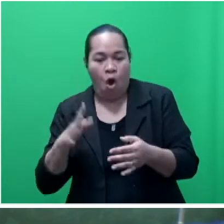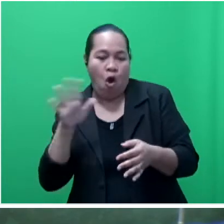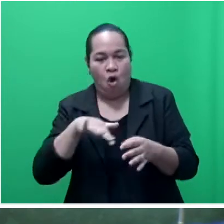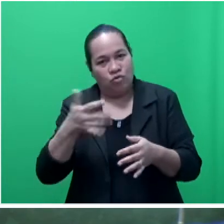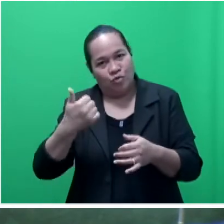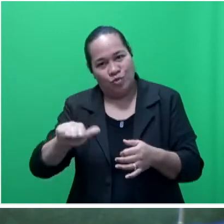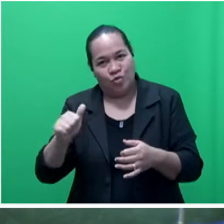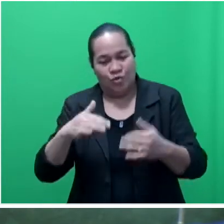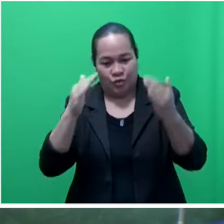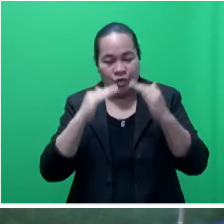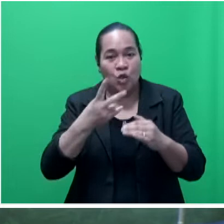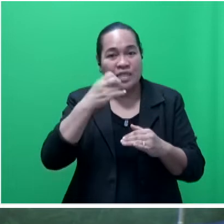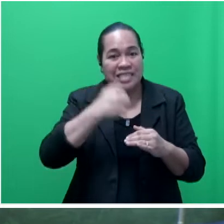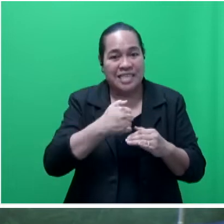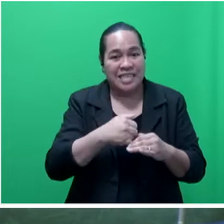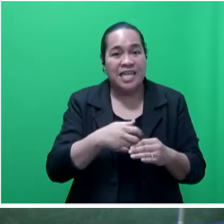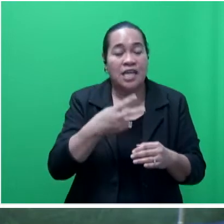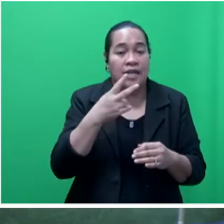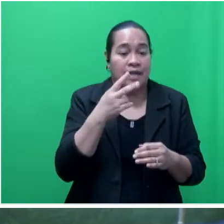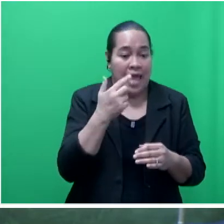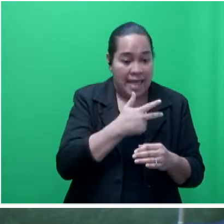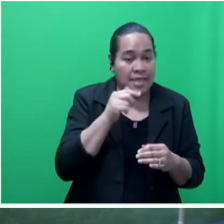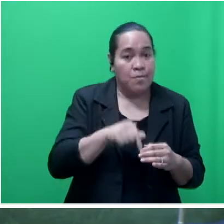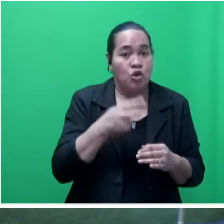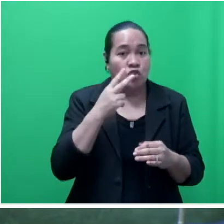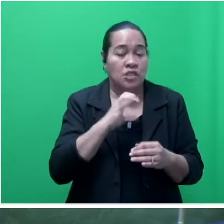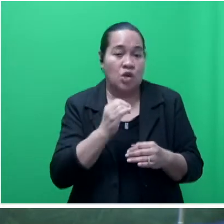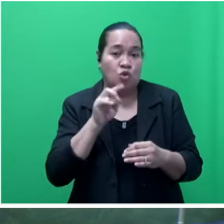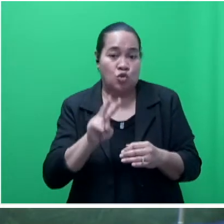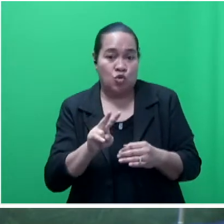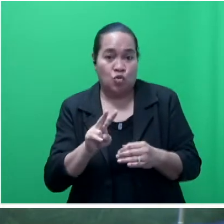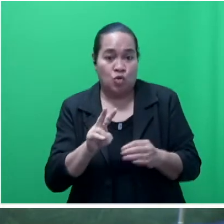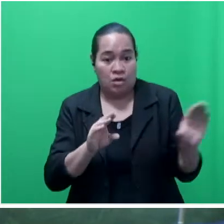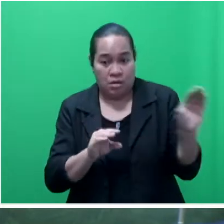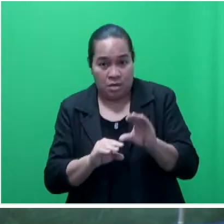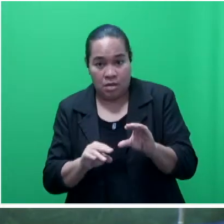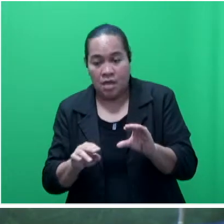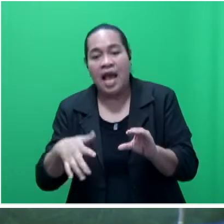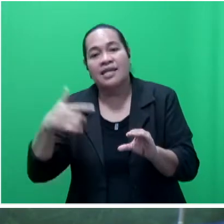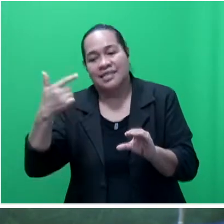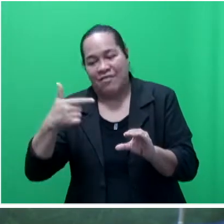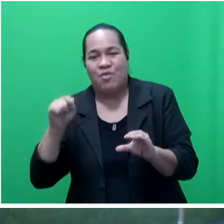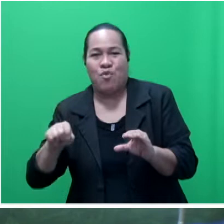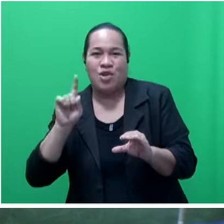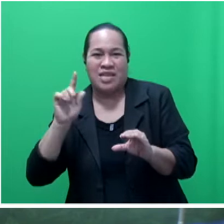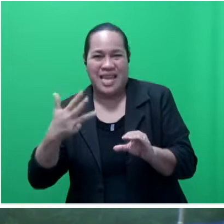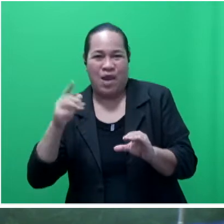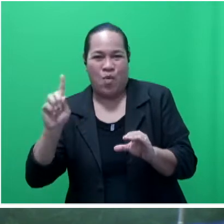used. 2016, 18.02 was allocated, used was 17.91